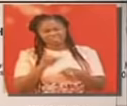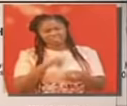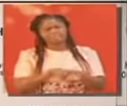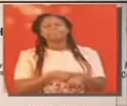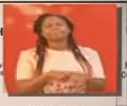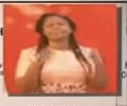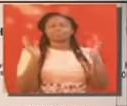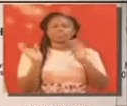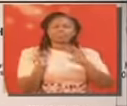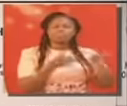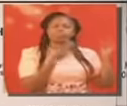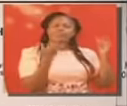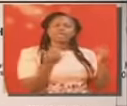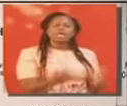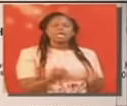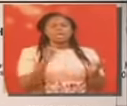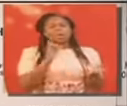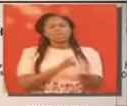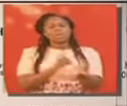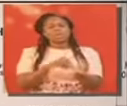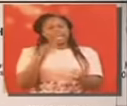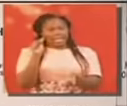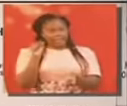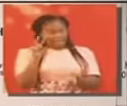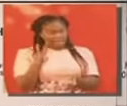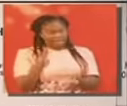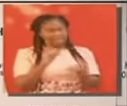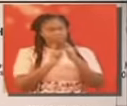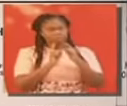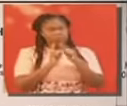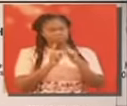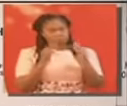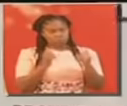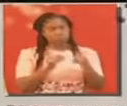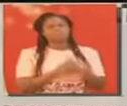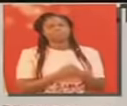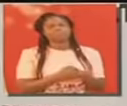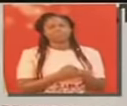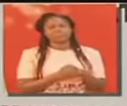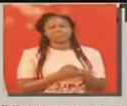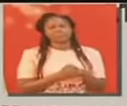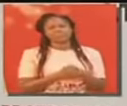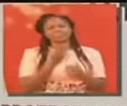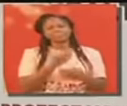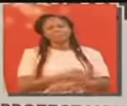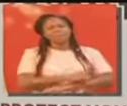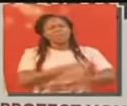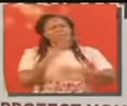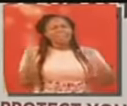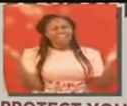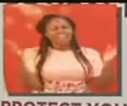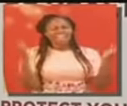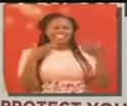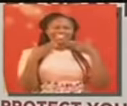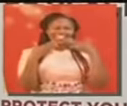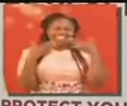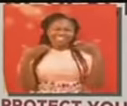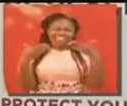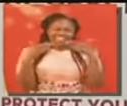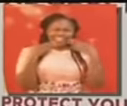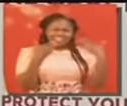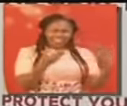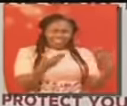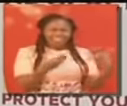the clinical and the epidemiological update. Good morning and thank you, Ms. Alcantara. Good morning